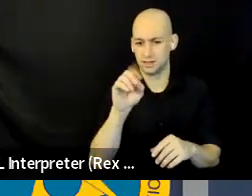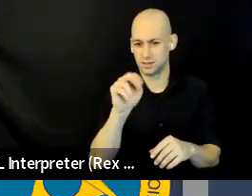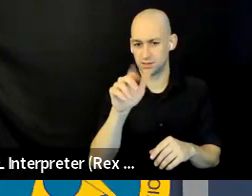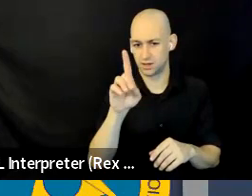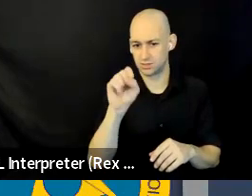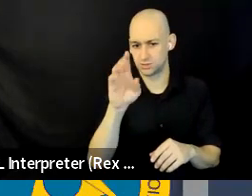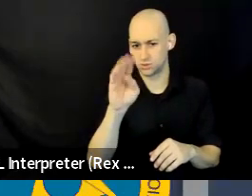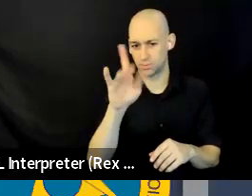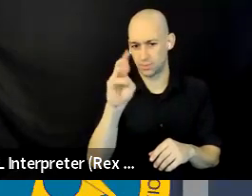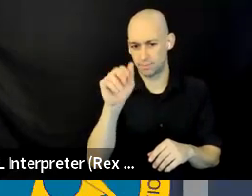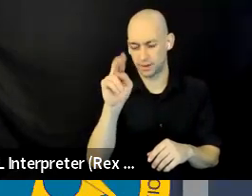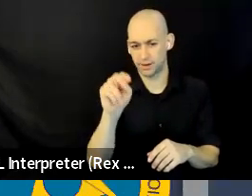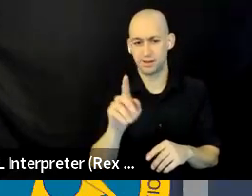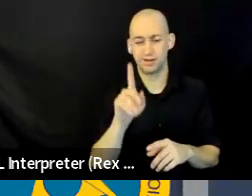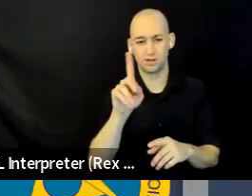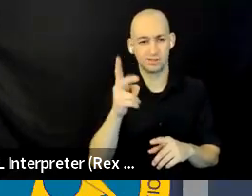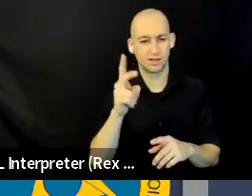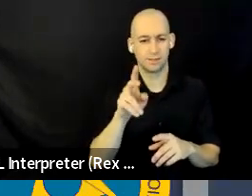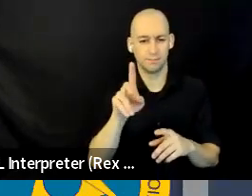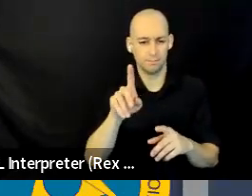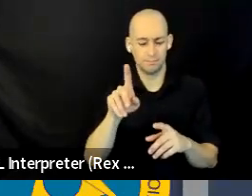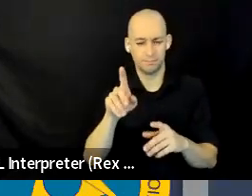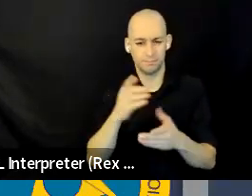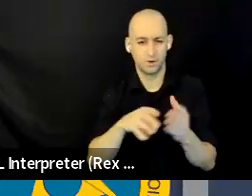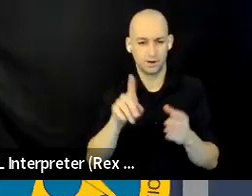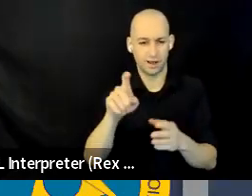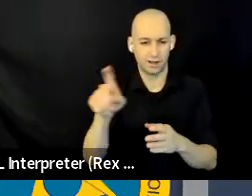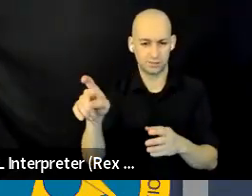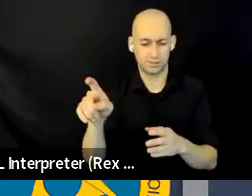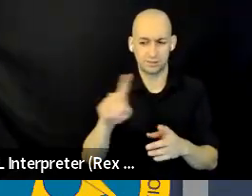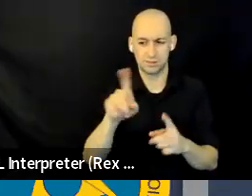a second part of his question in his letter and today during his